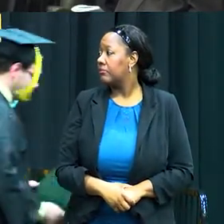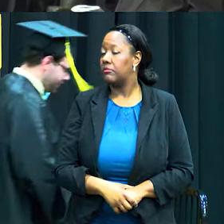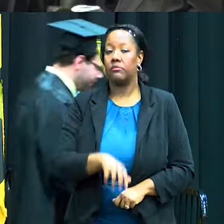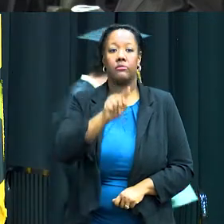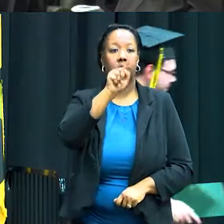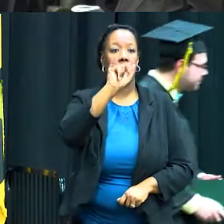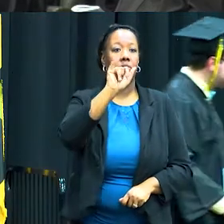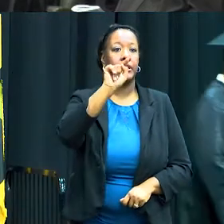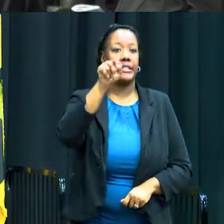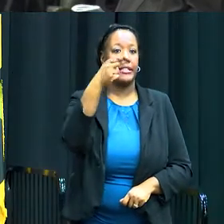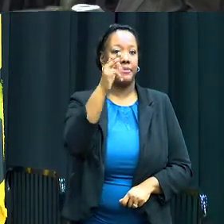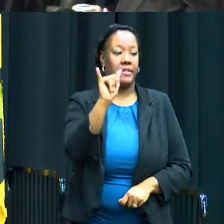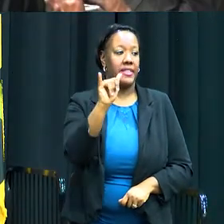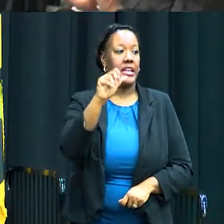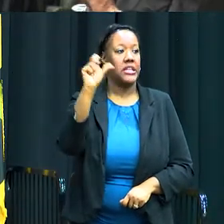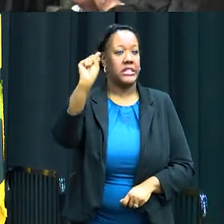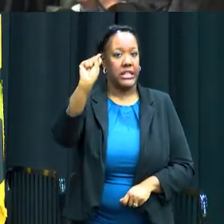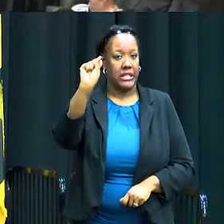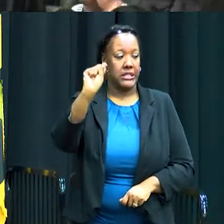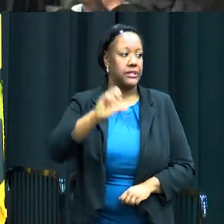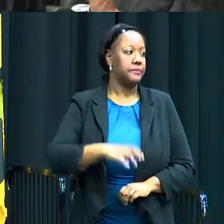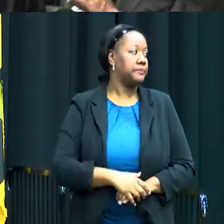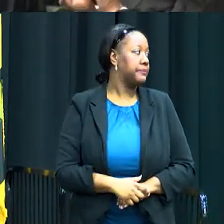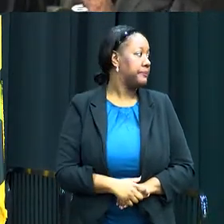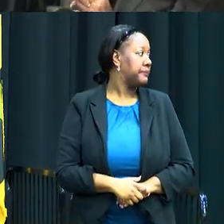Timothy P. Stotts.